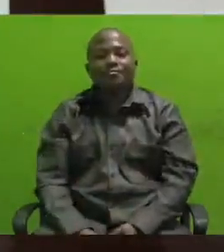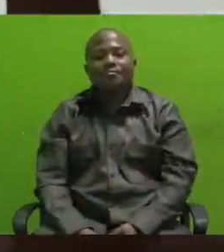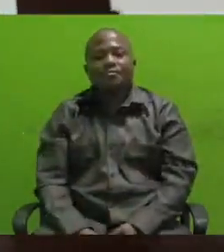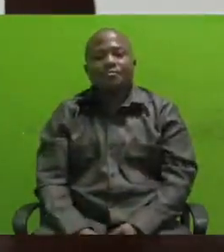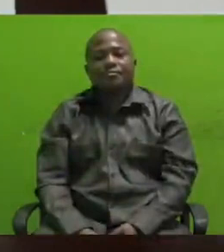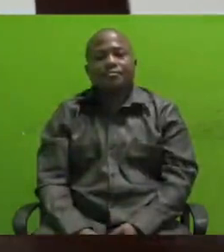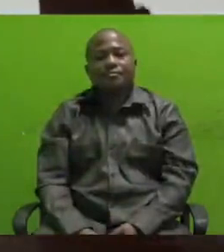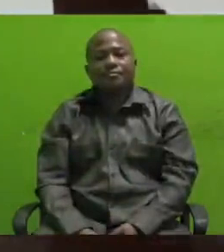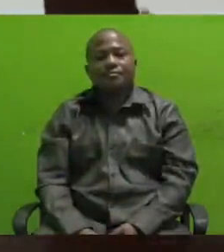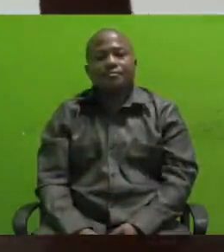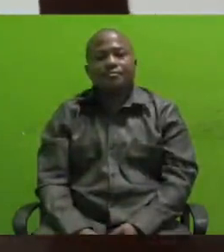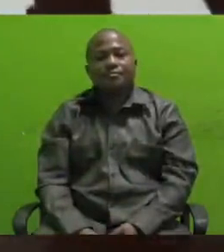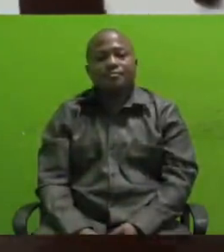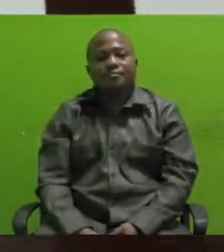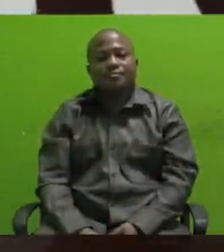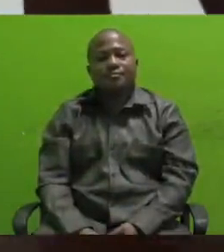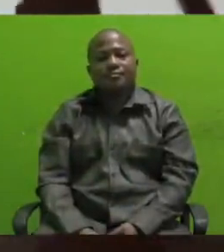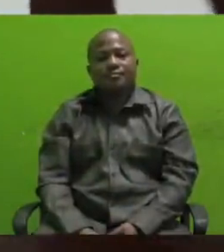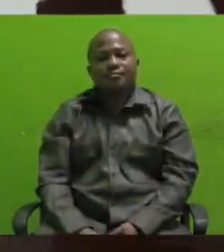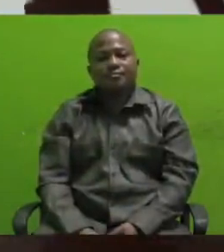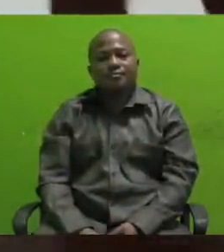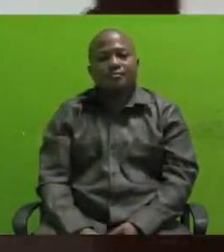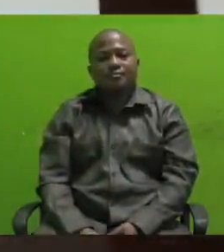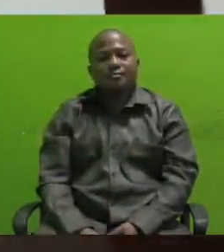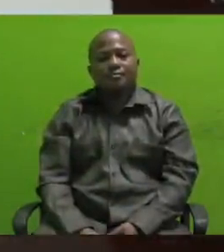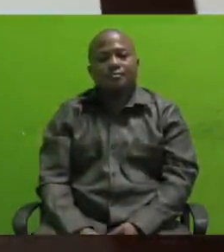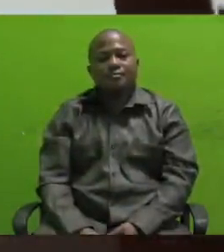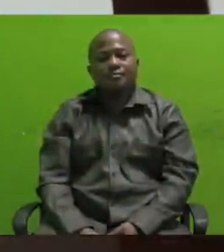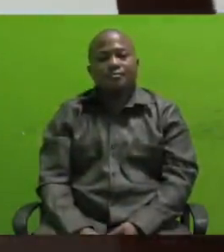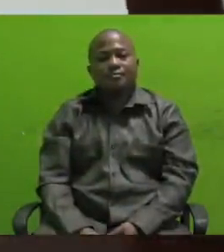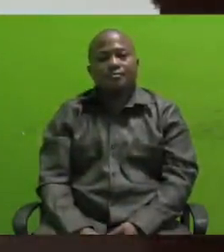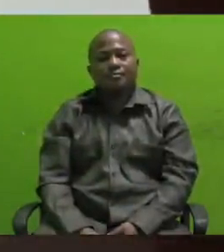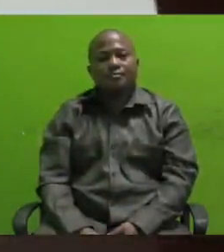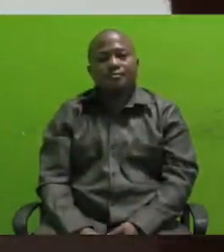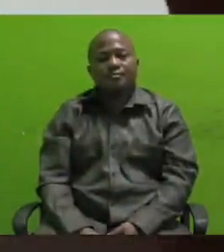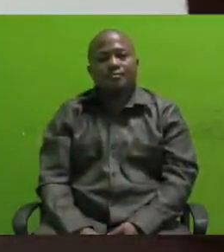add 25 over 4 both